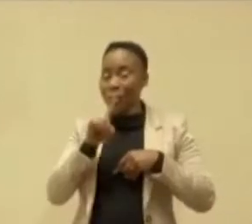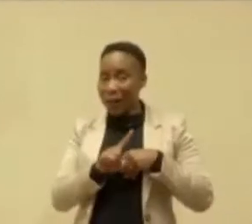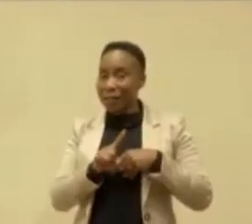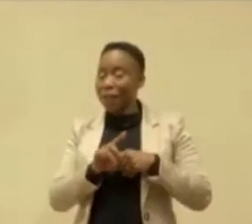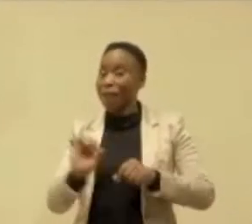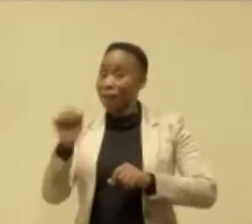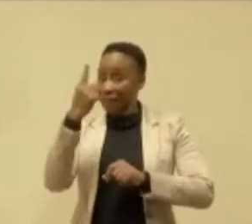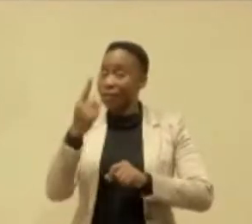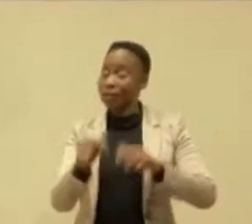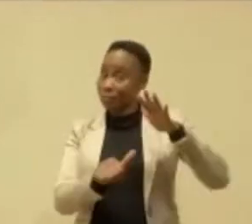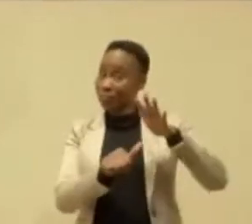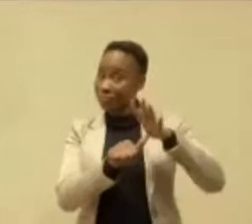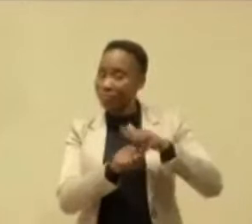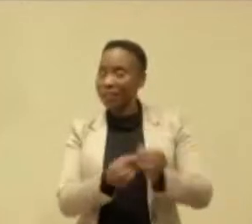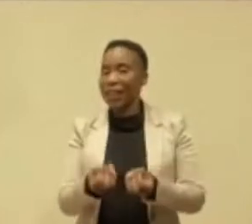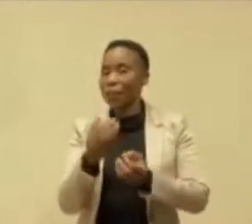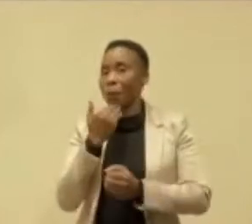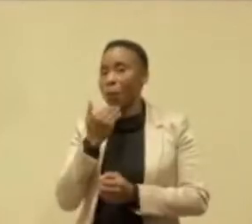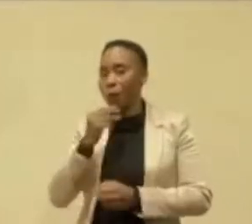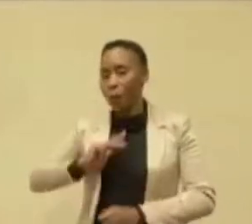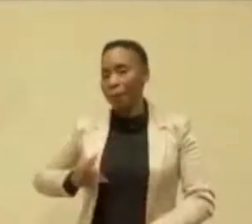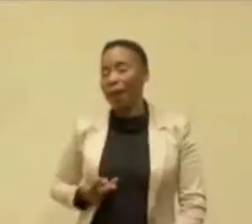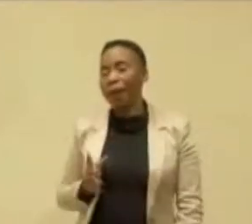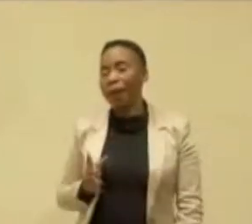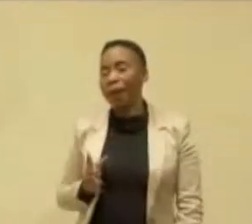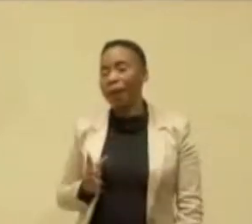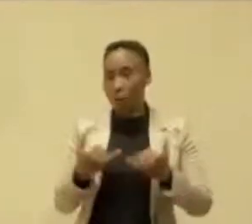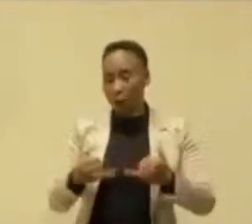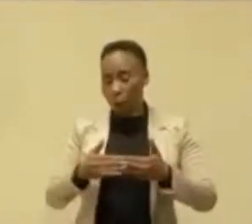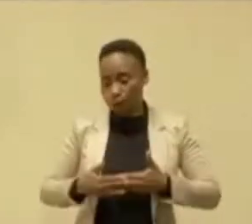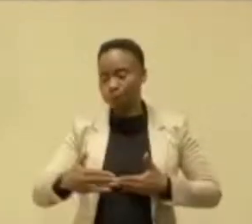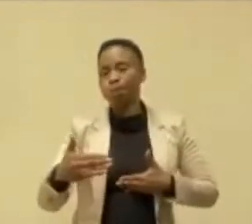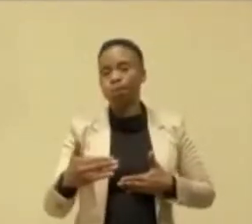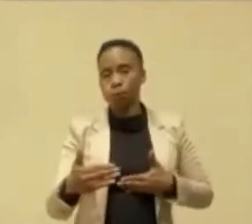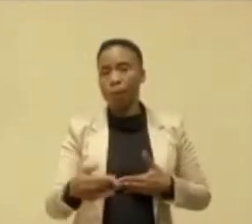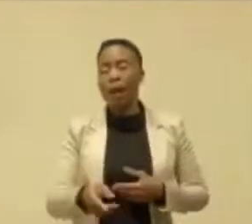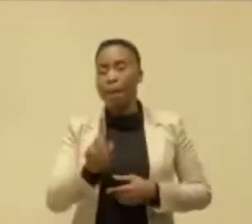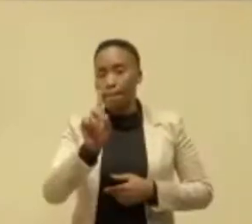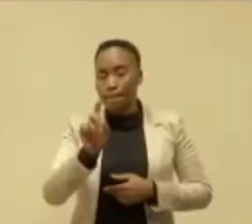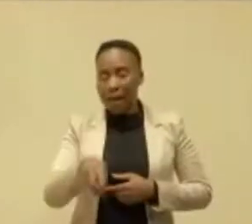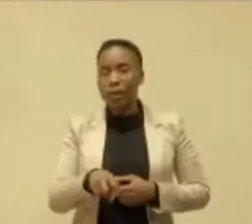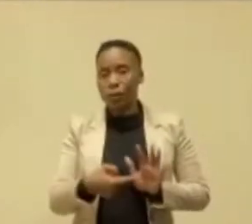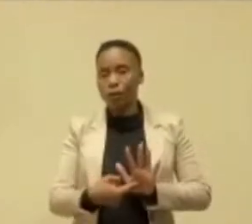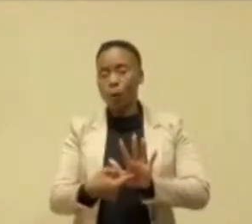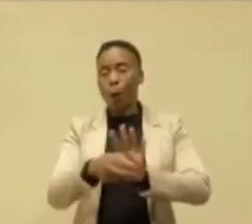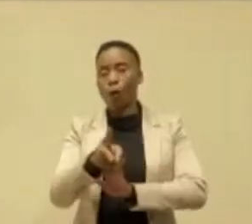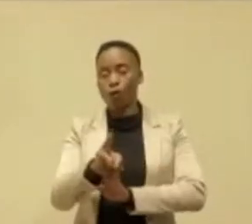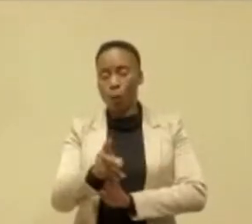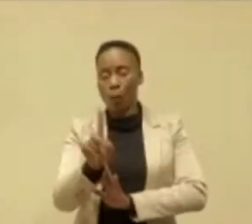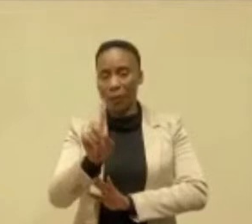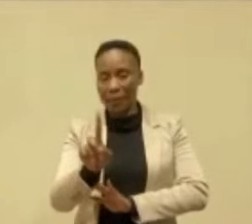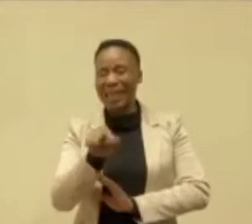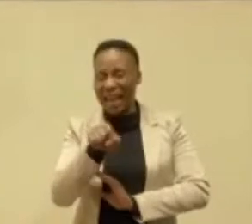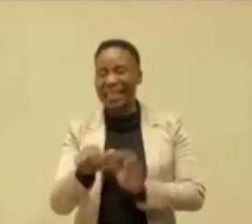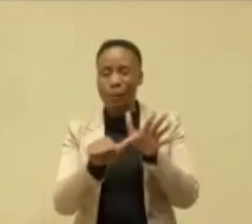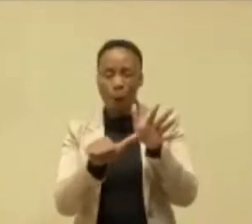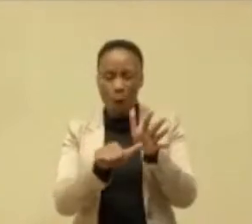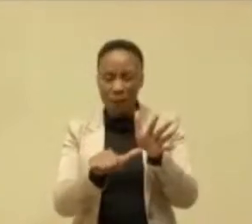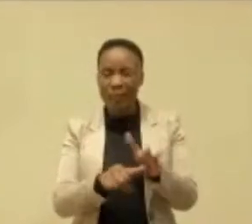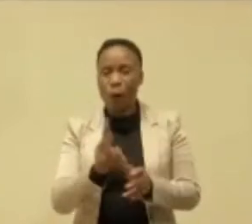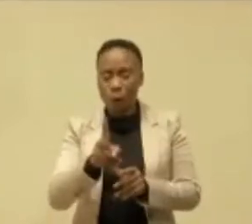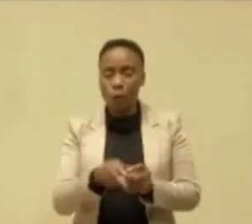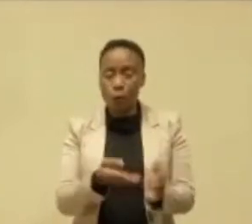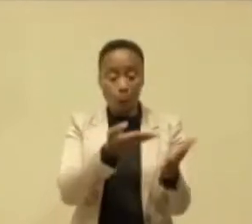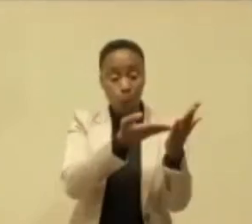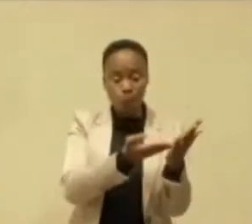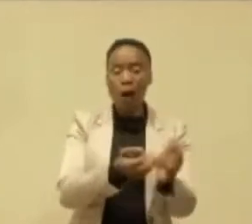be given to women moving forward what we also must indicate and which is key and also has appeared